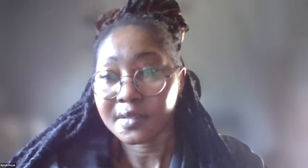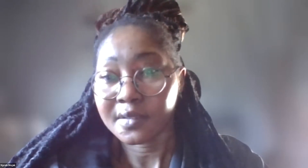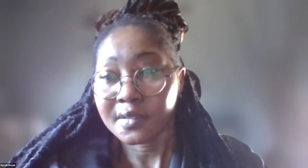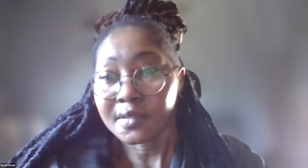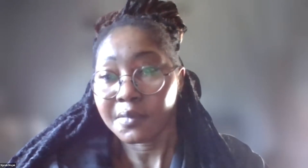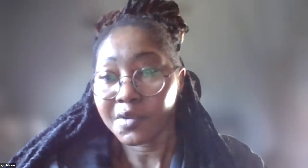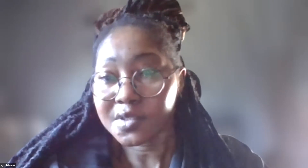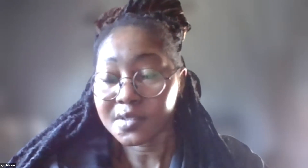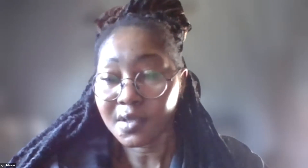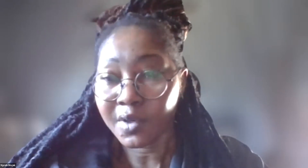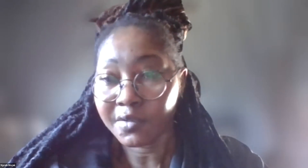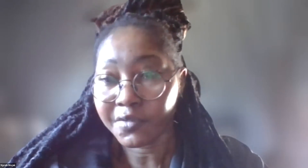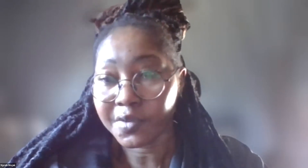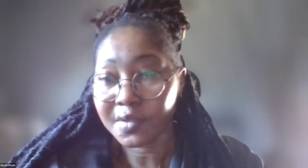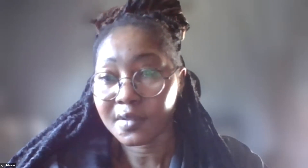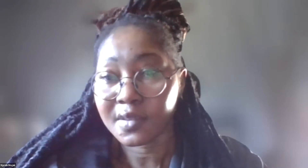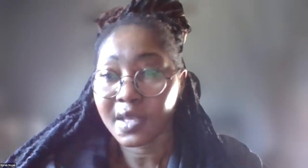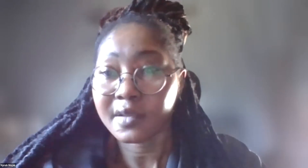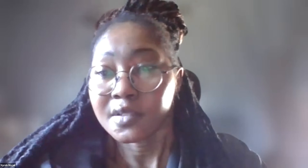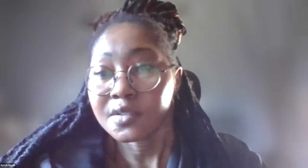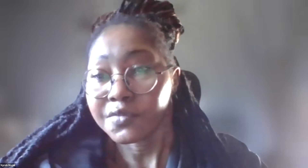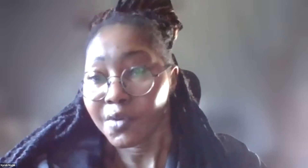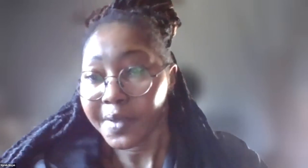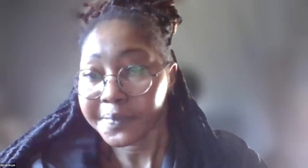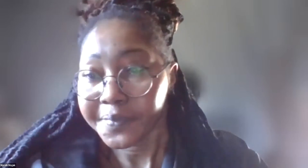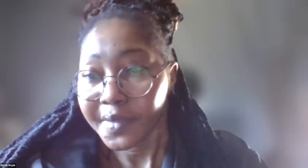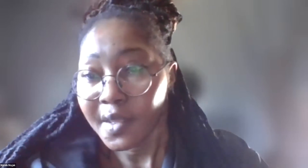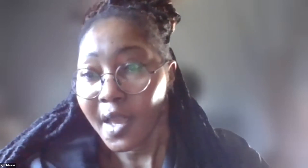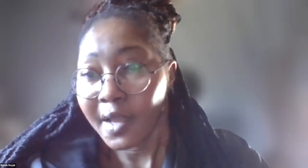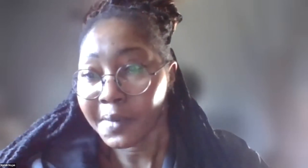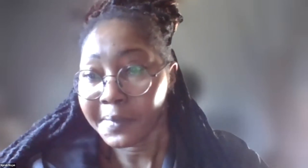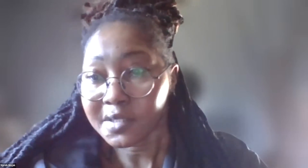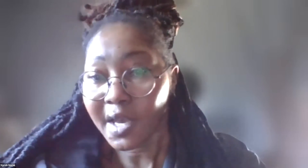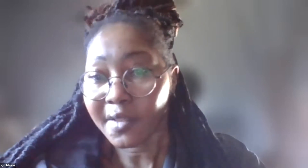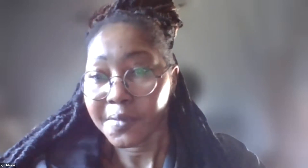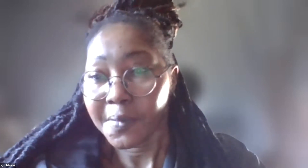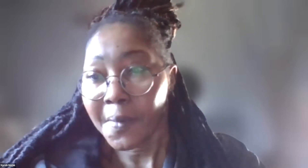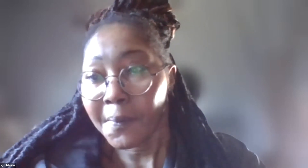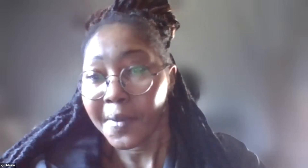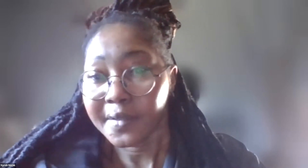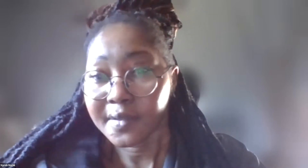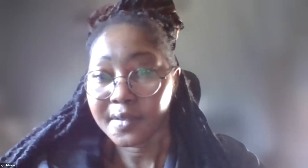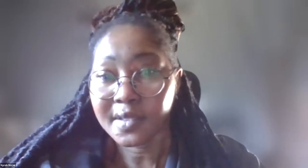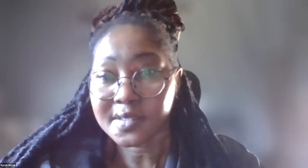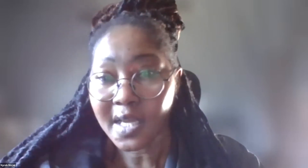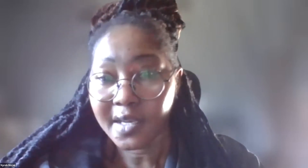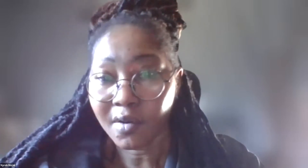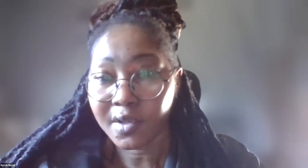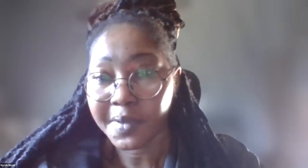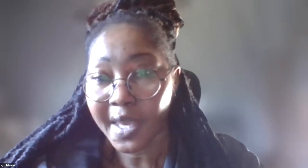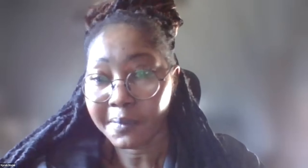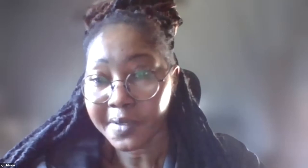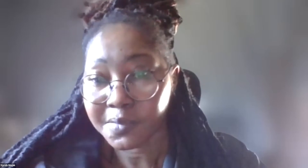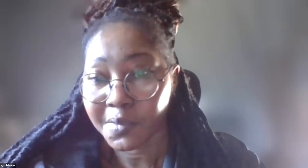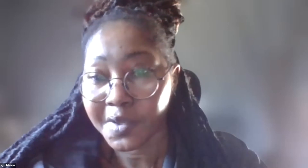been the most wonderful thing for me and my mental health. But the study